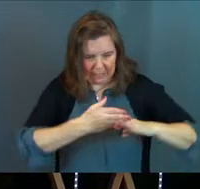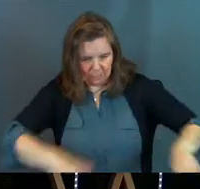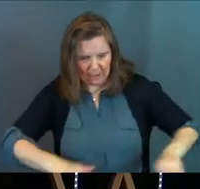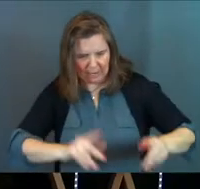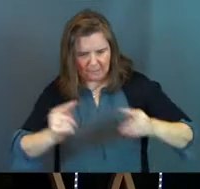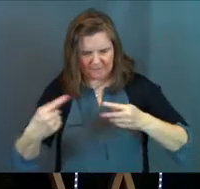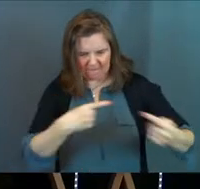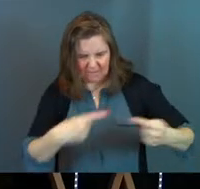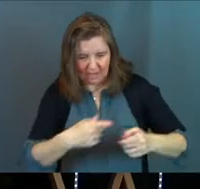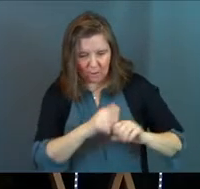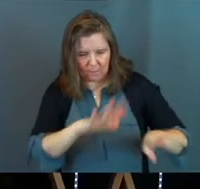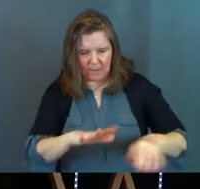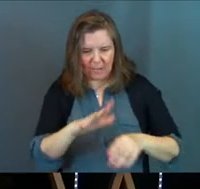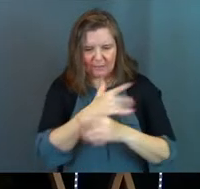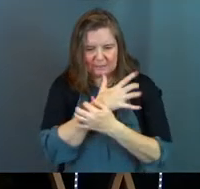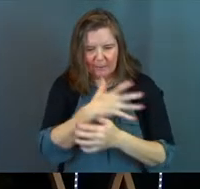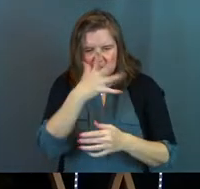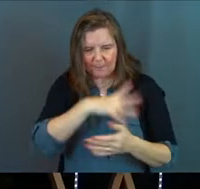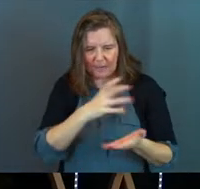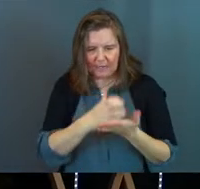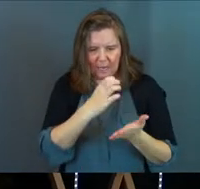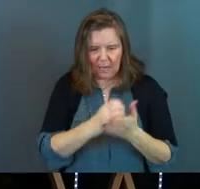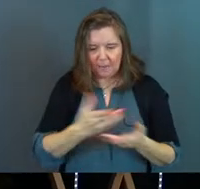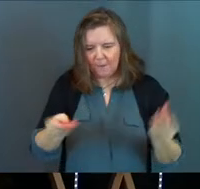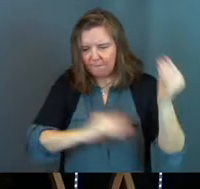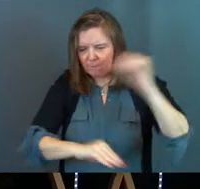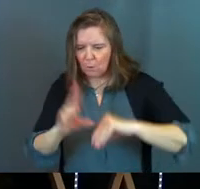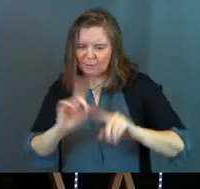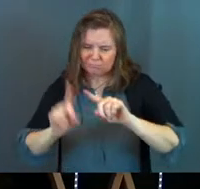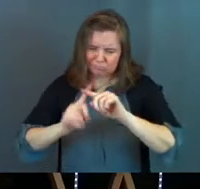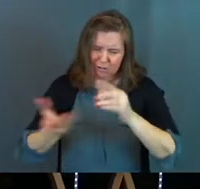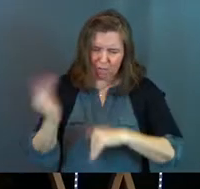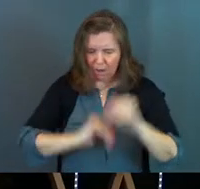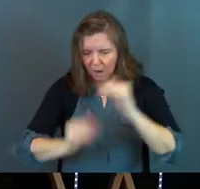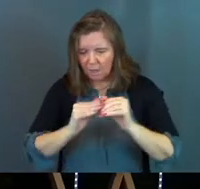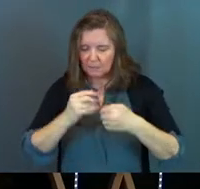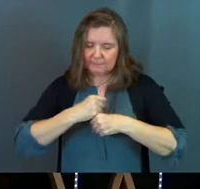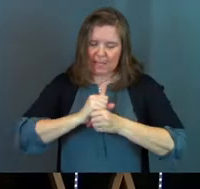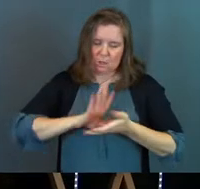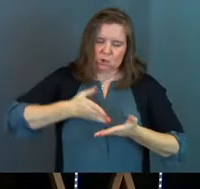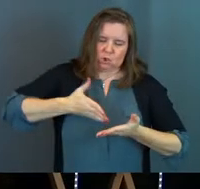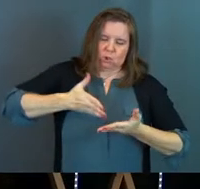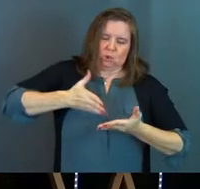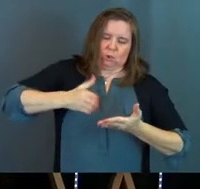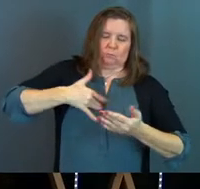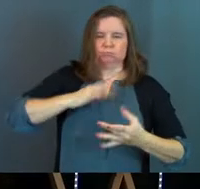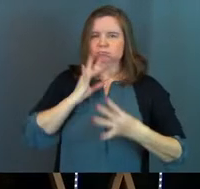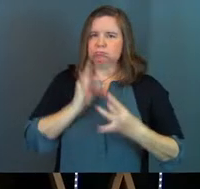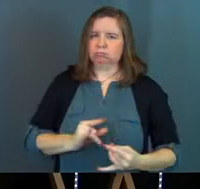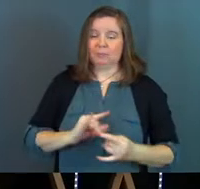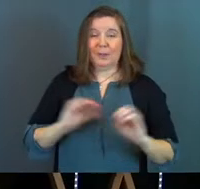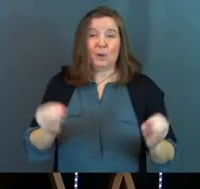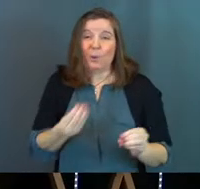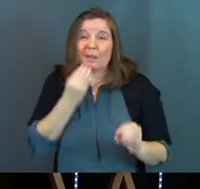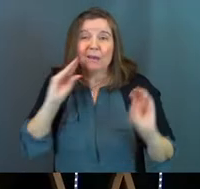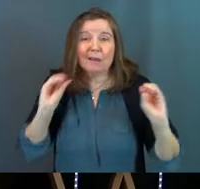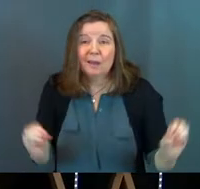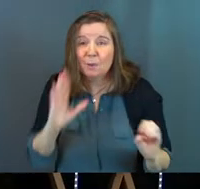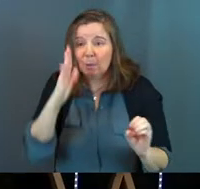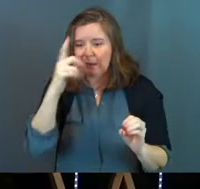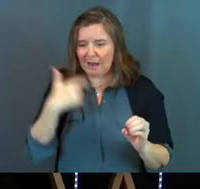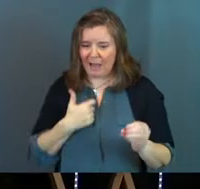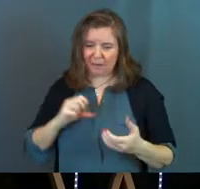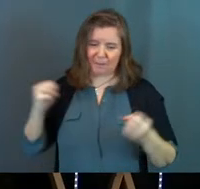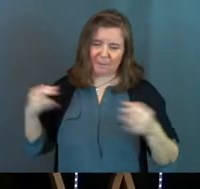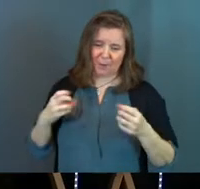toddler fight over the Spider-Man cup, fold 17 loads of laundry, whip up a gourmet dinner, and spoiler alert, no one's going to eat my gourmet dinner. I'll